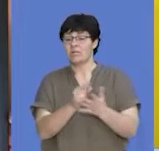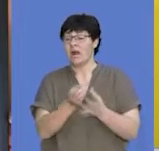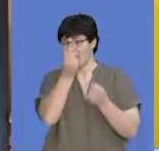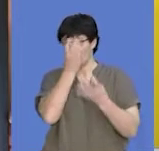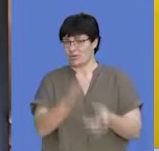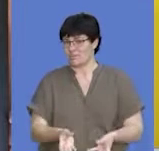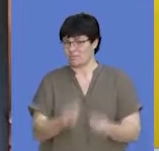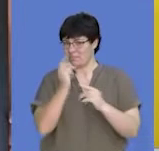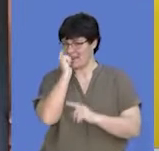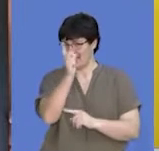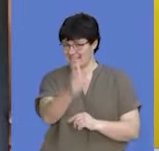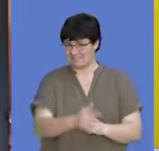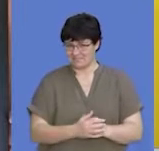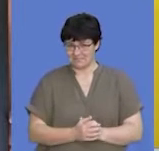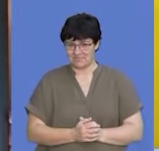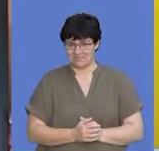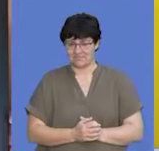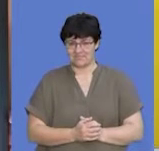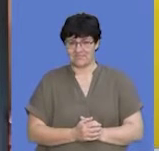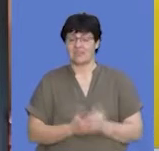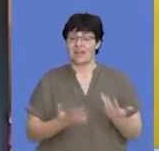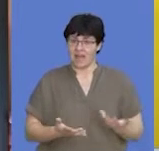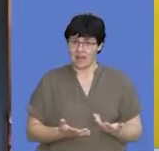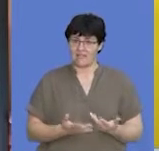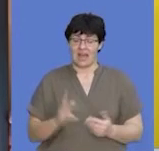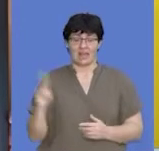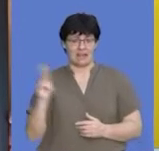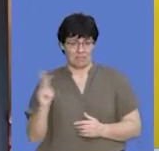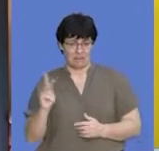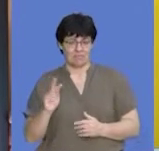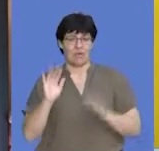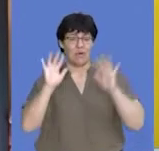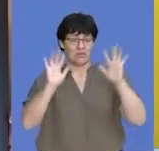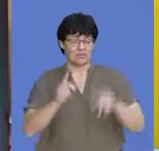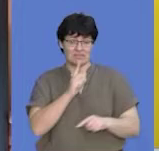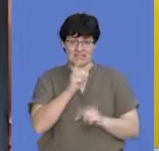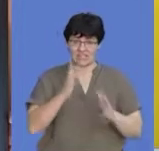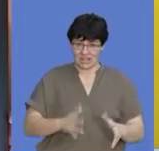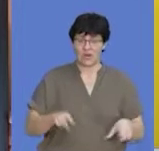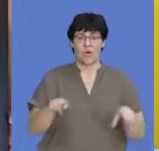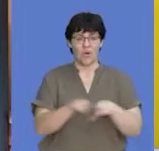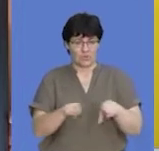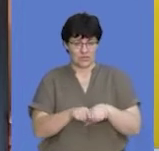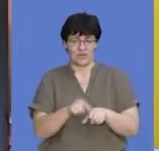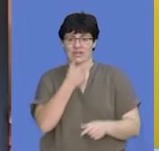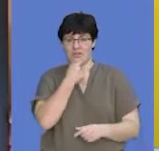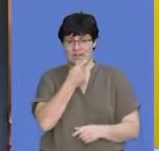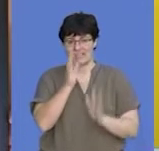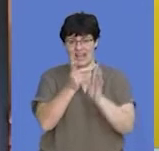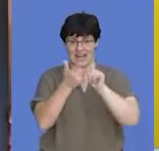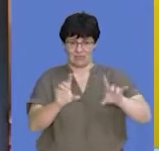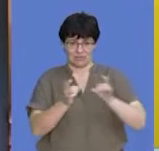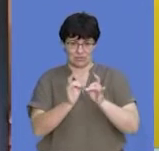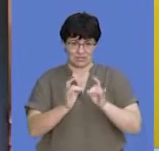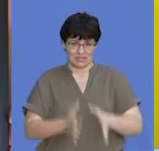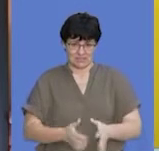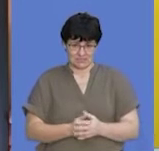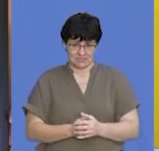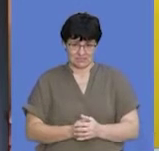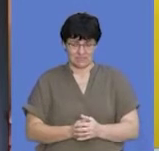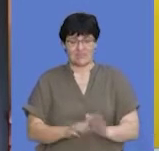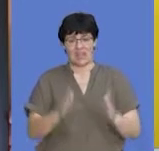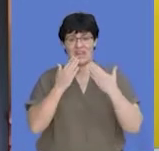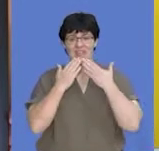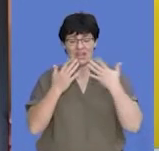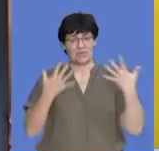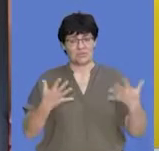those details later on in the show. I've got Camelin, our awesome teacher, as well as Nicolene, our sign language interpreter. Thank